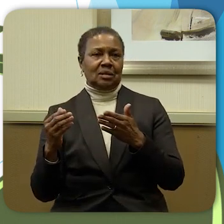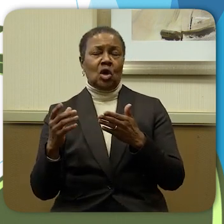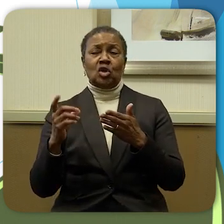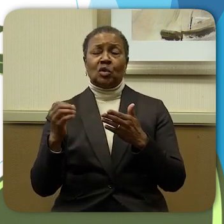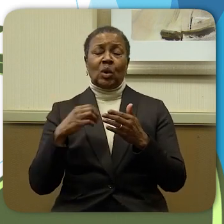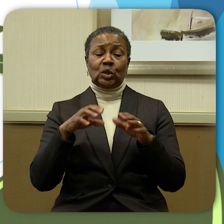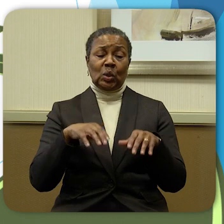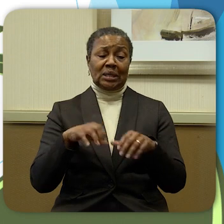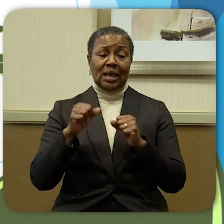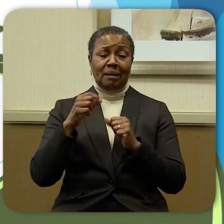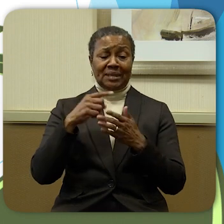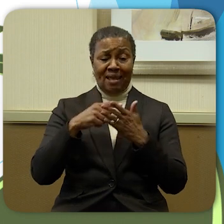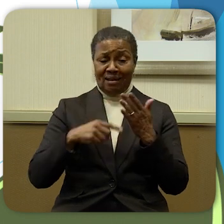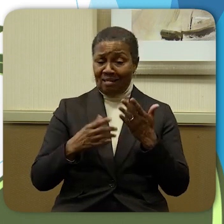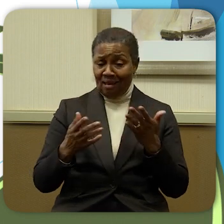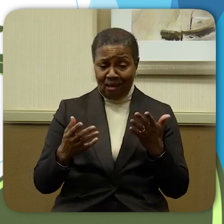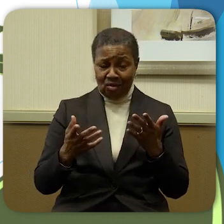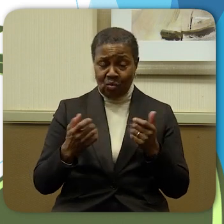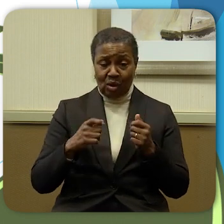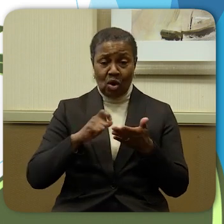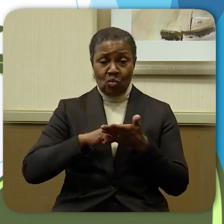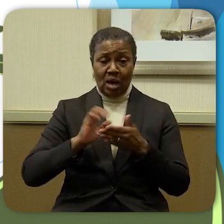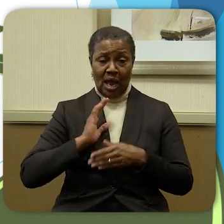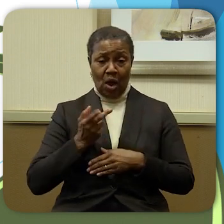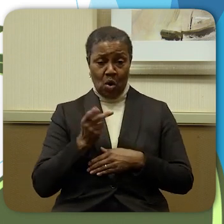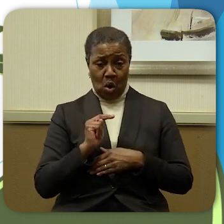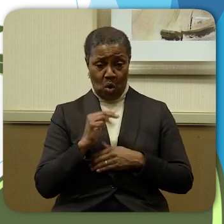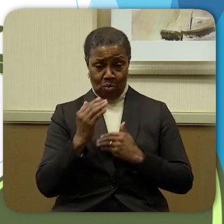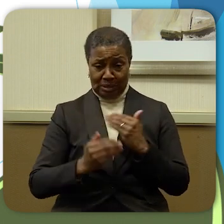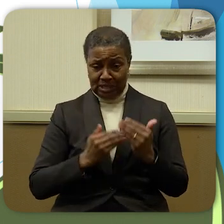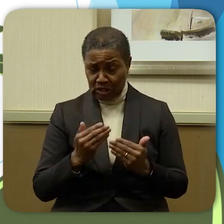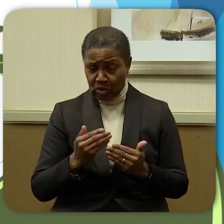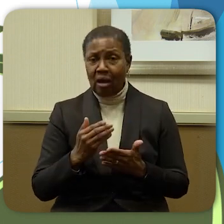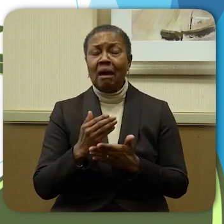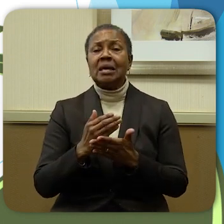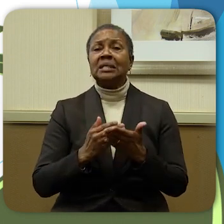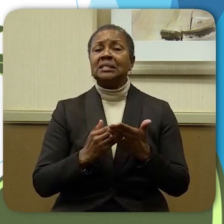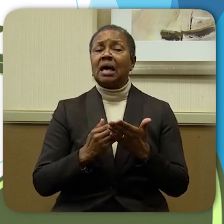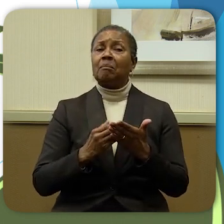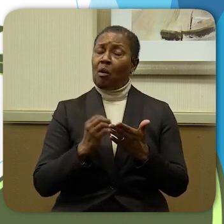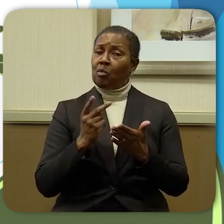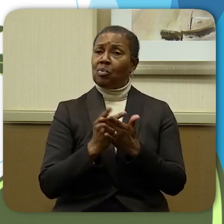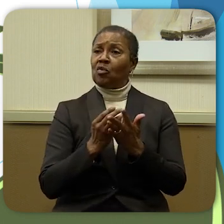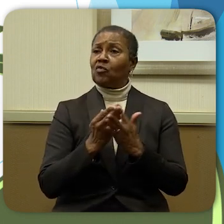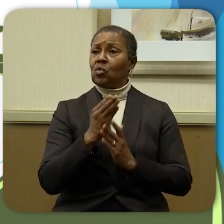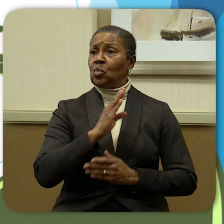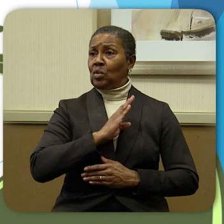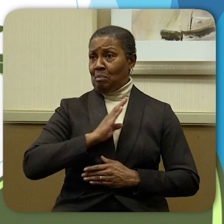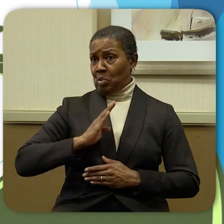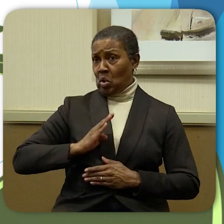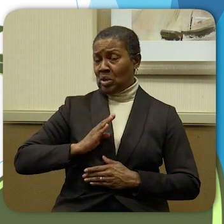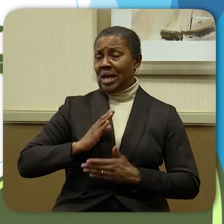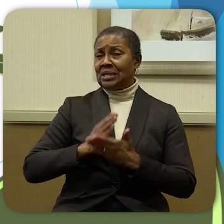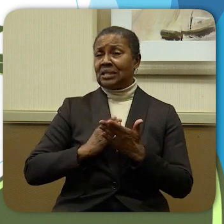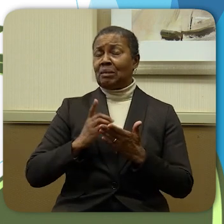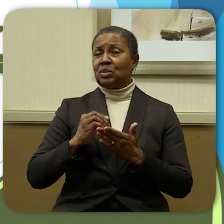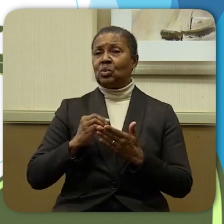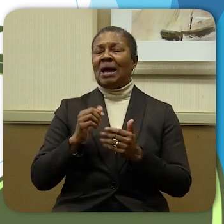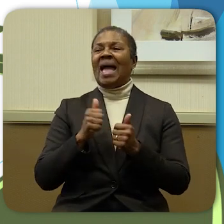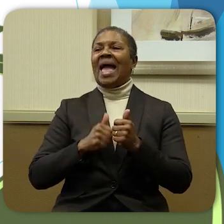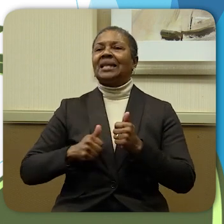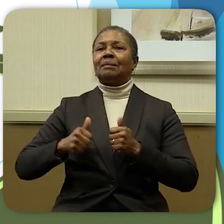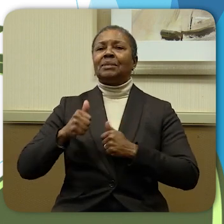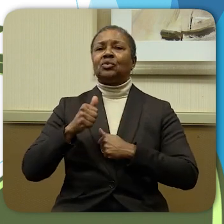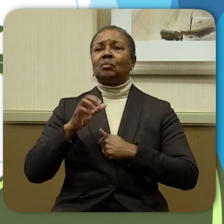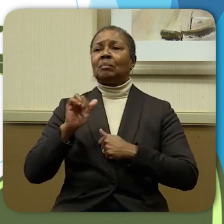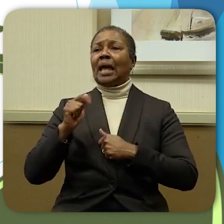we want to adopt any of this? Do we want to write our own procedure? Some get them approved through their boards, some do an administrative procedure.